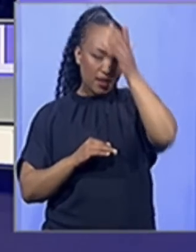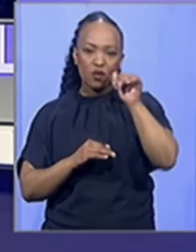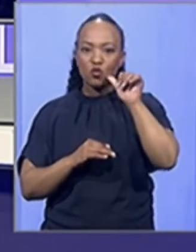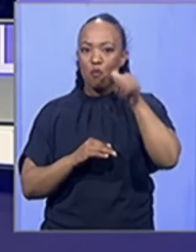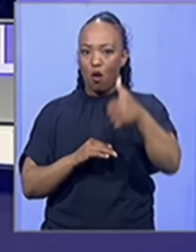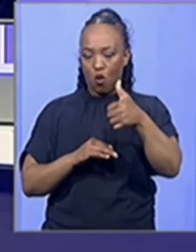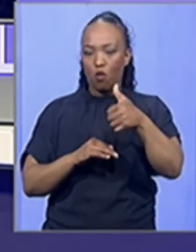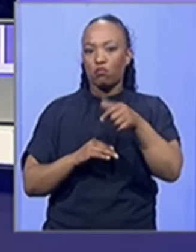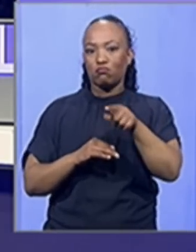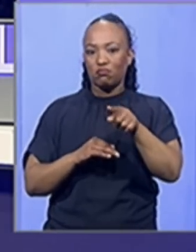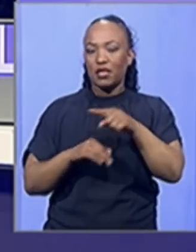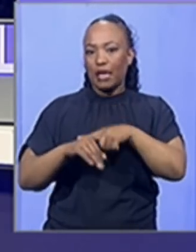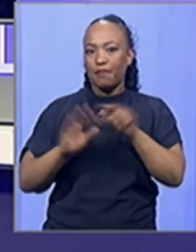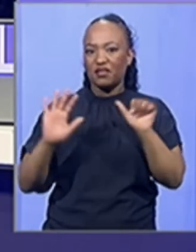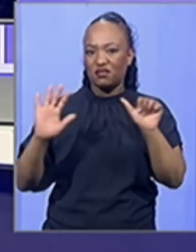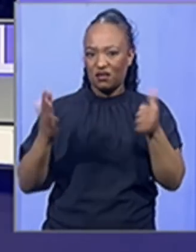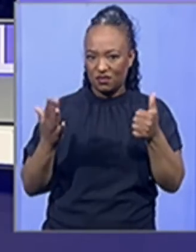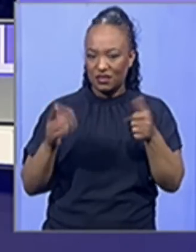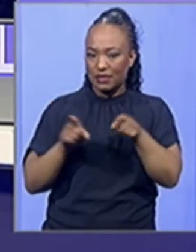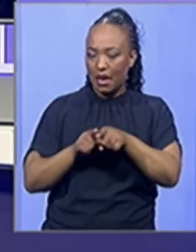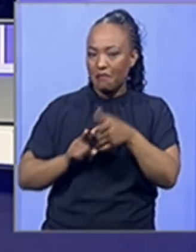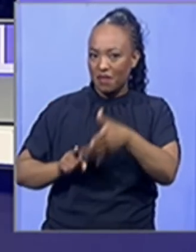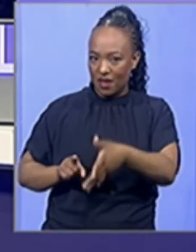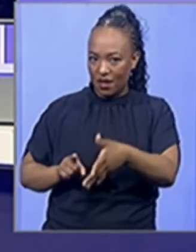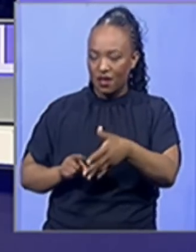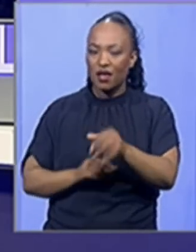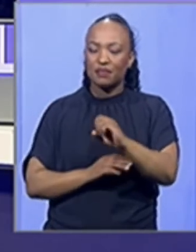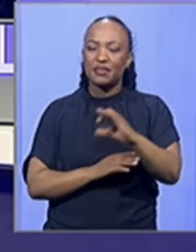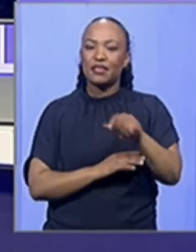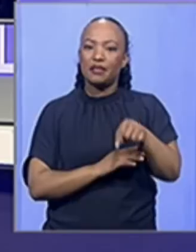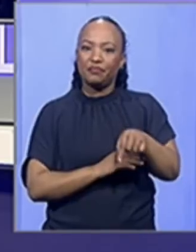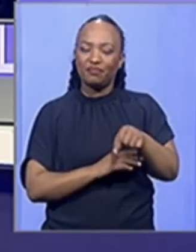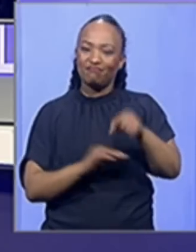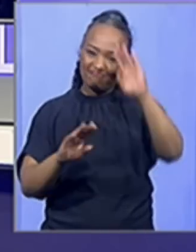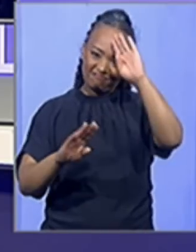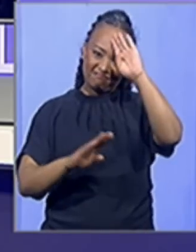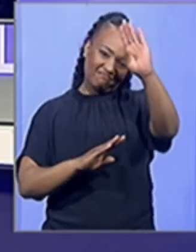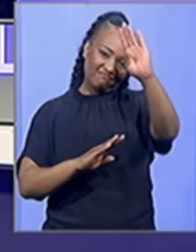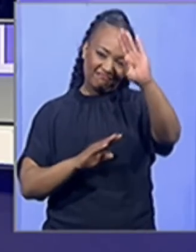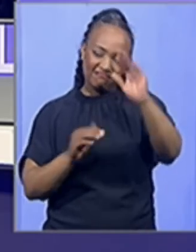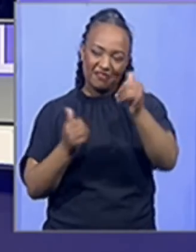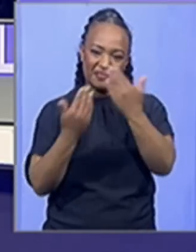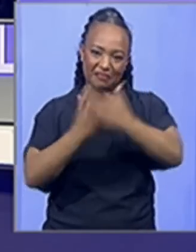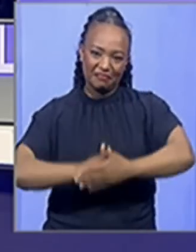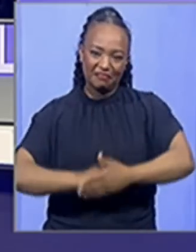maitseboa ura borataro gona mo kanaleng e a nne boroko.